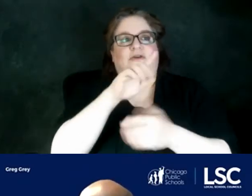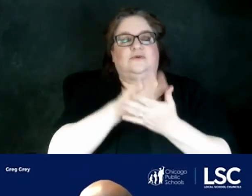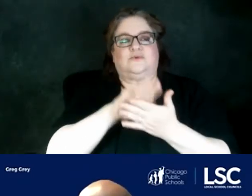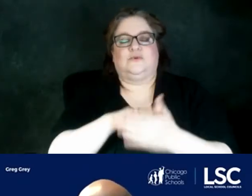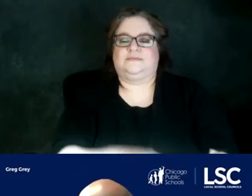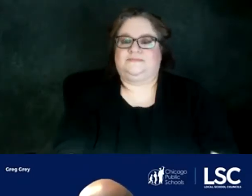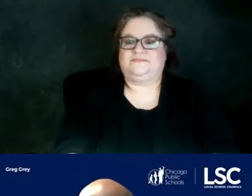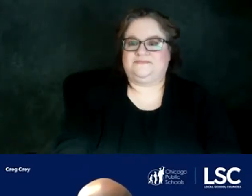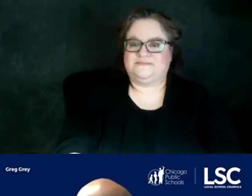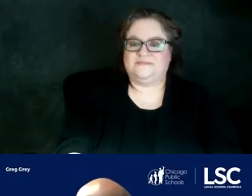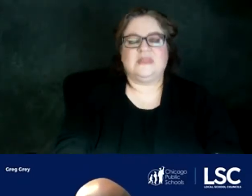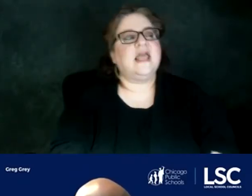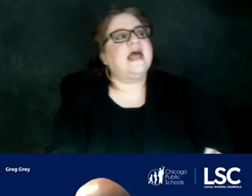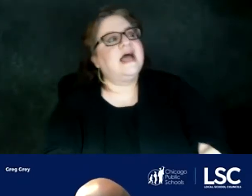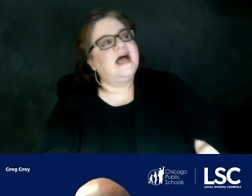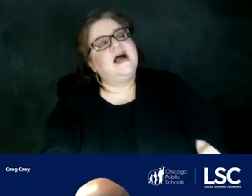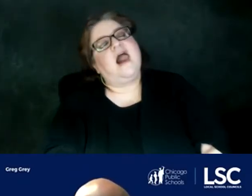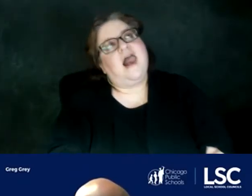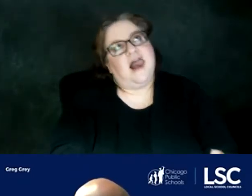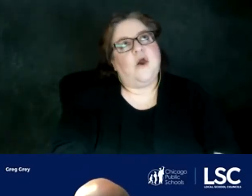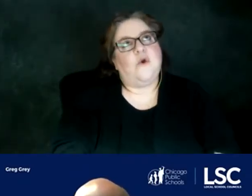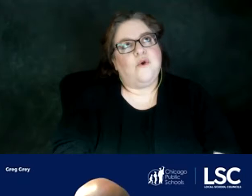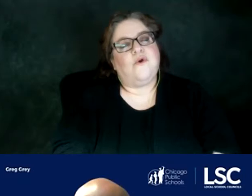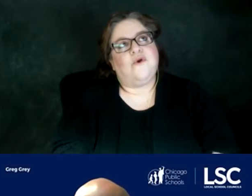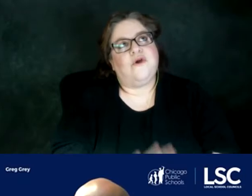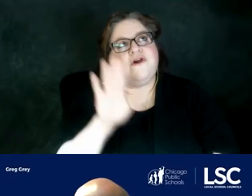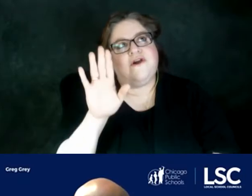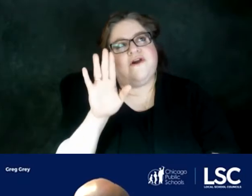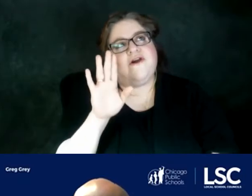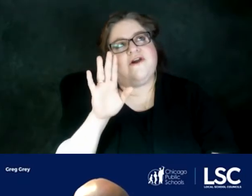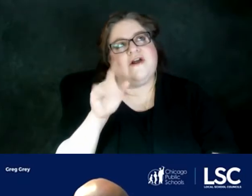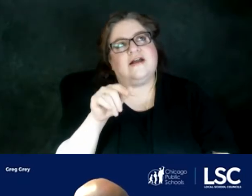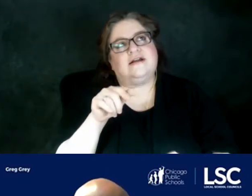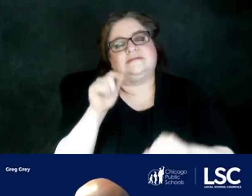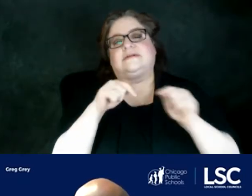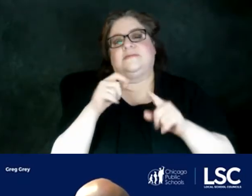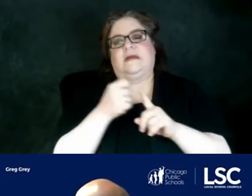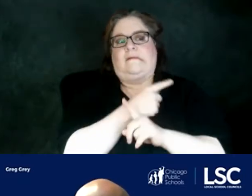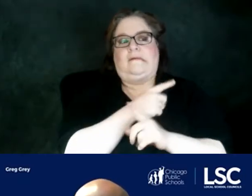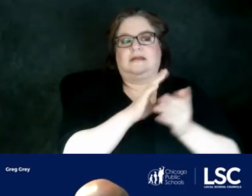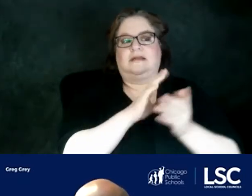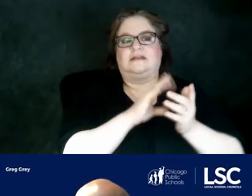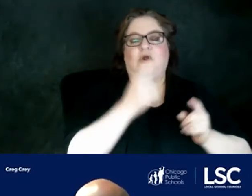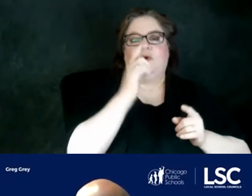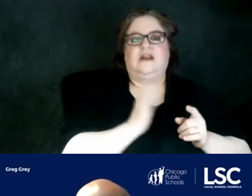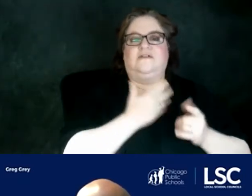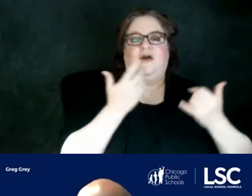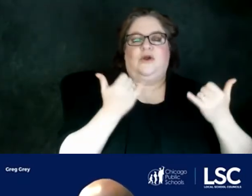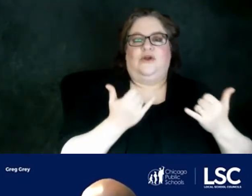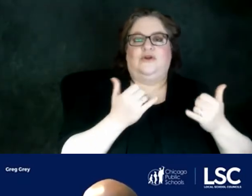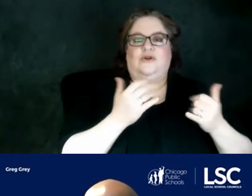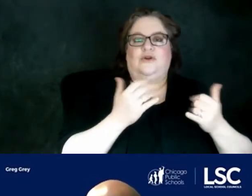Yeah, I would say, well, let me just kind of give a side story. So one of our current